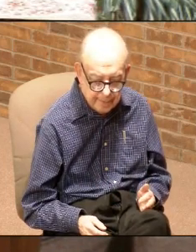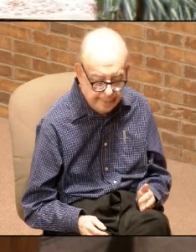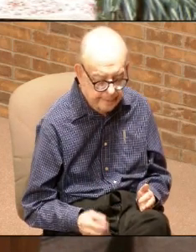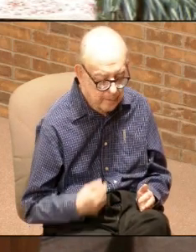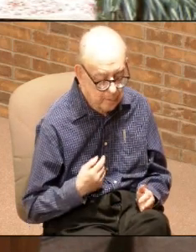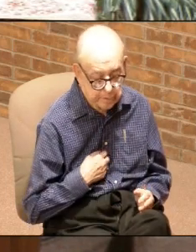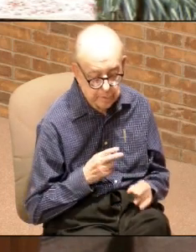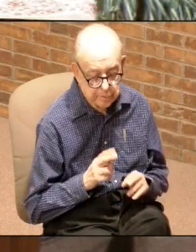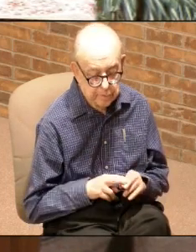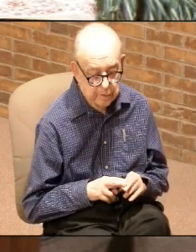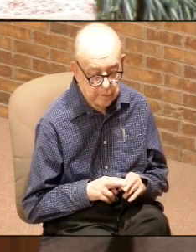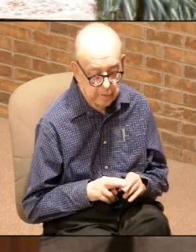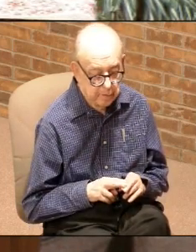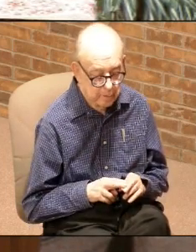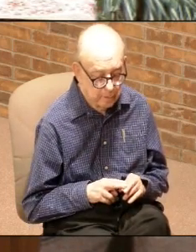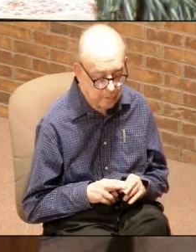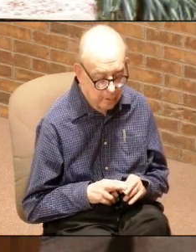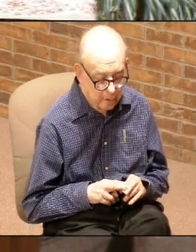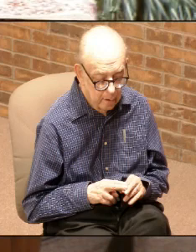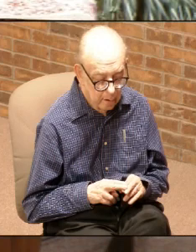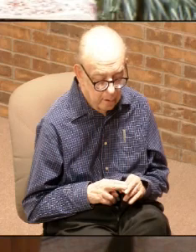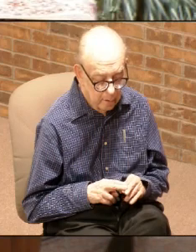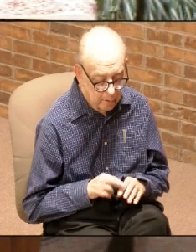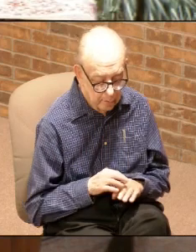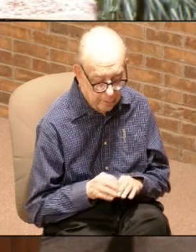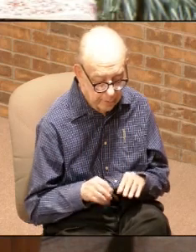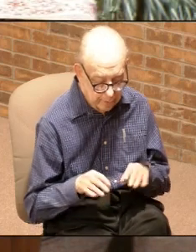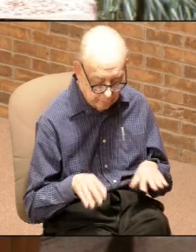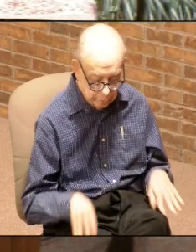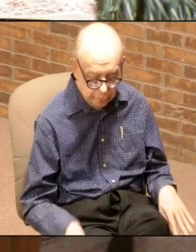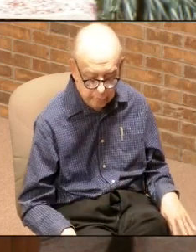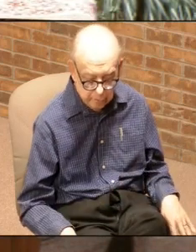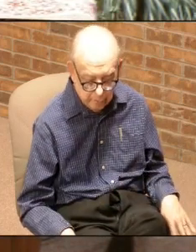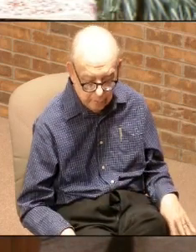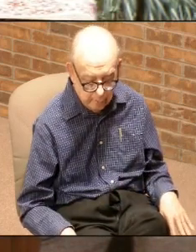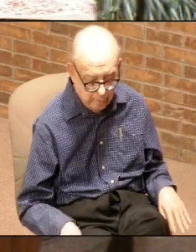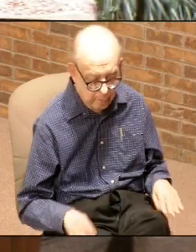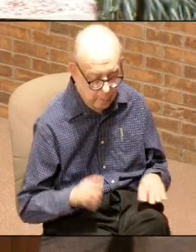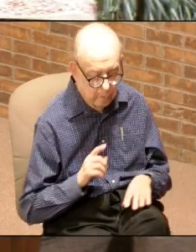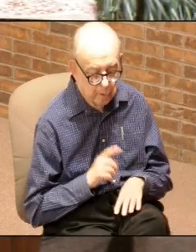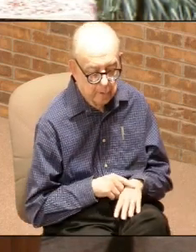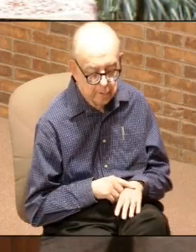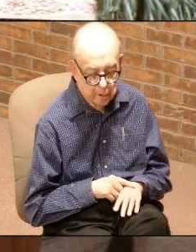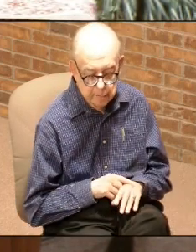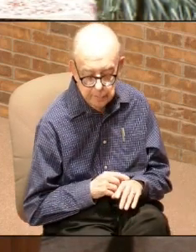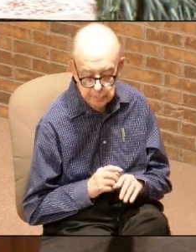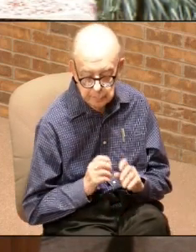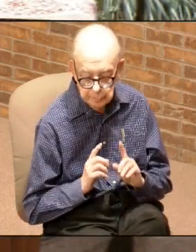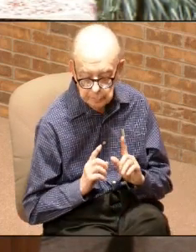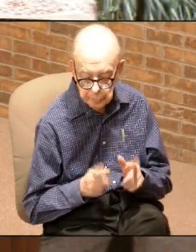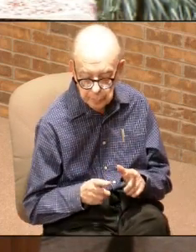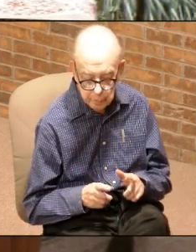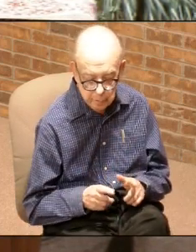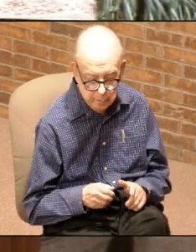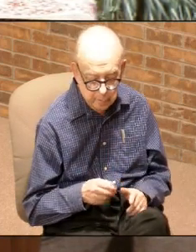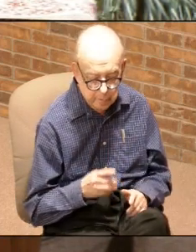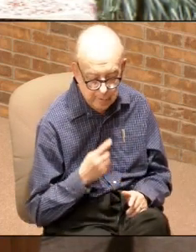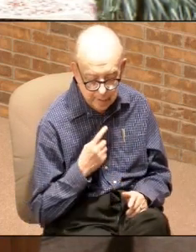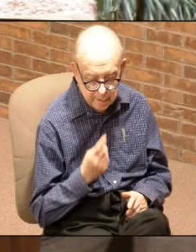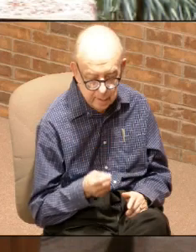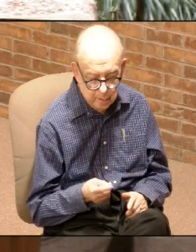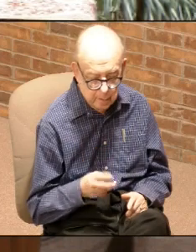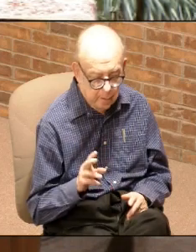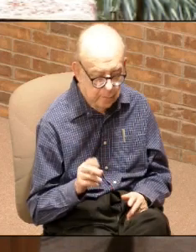And we just sit there in the rocking chair with our feet dangling as time just goes by. And God's